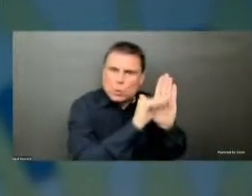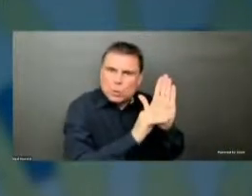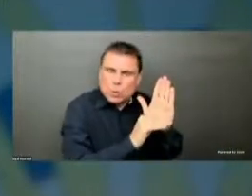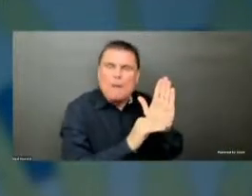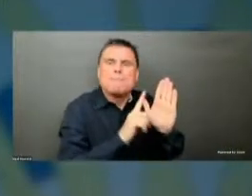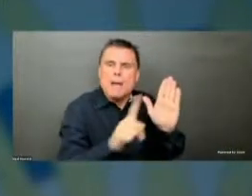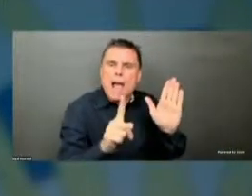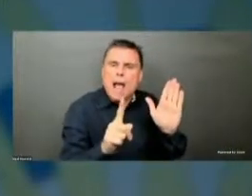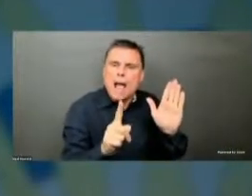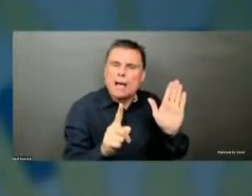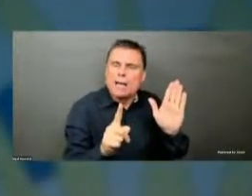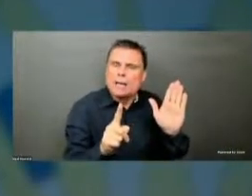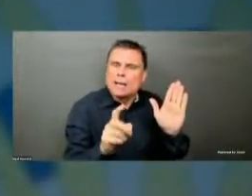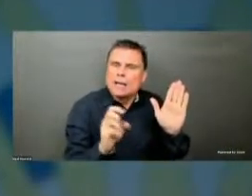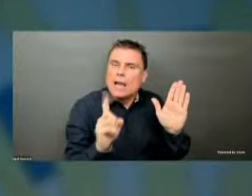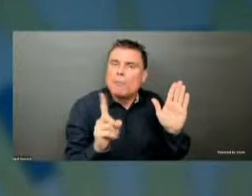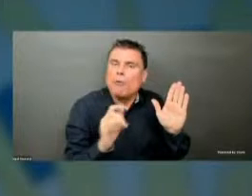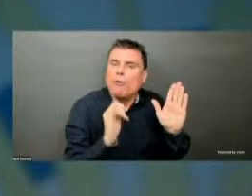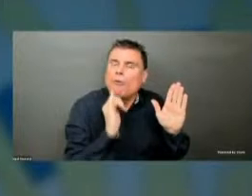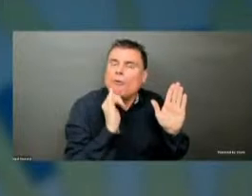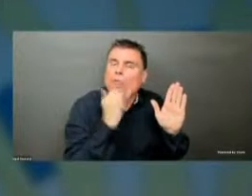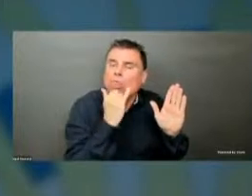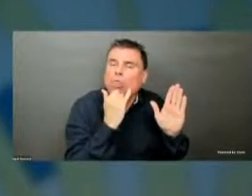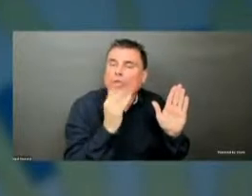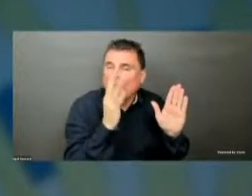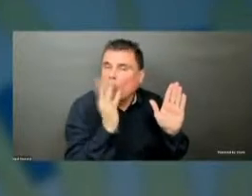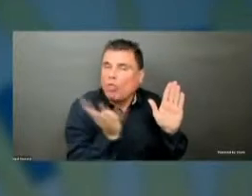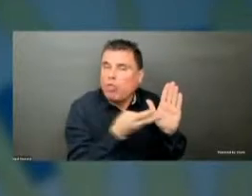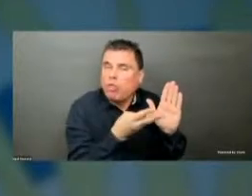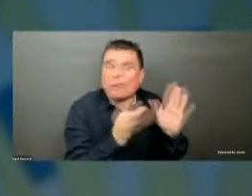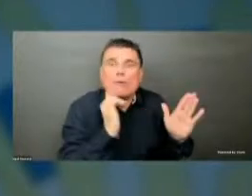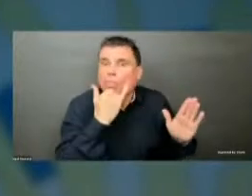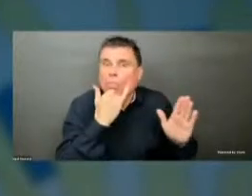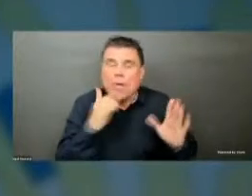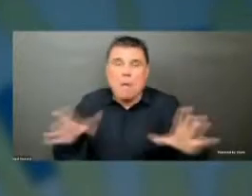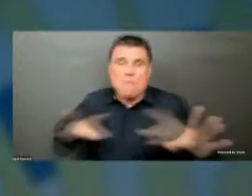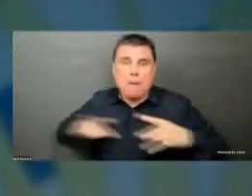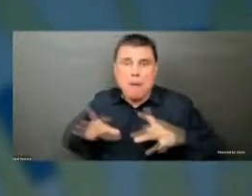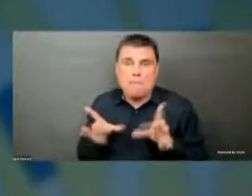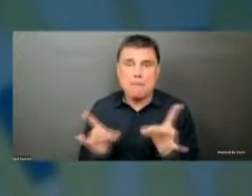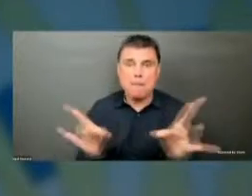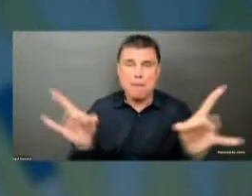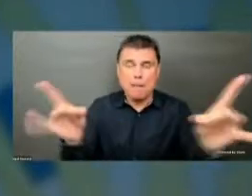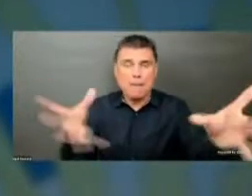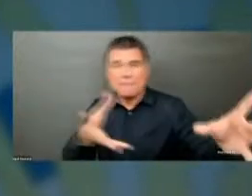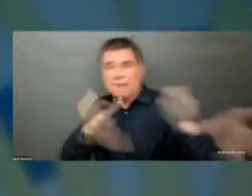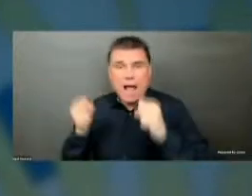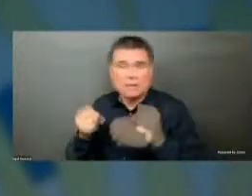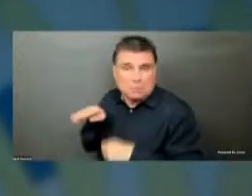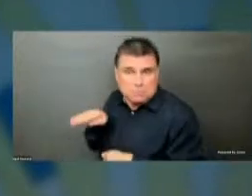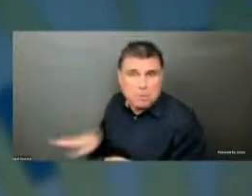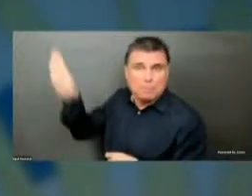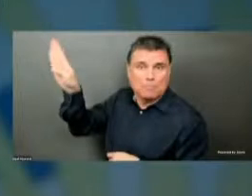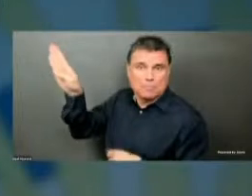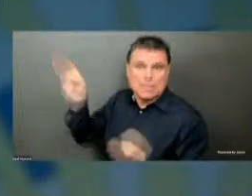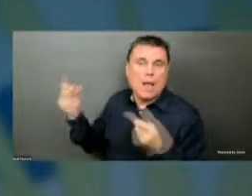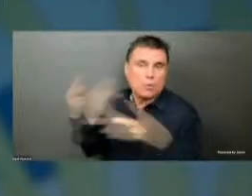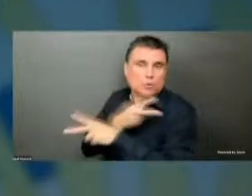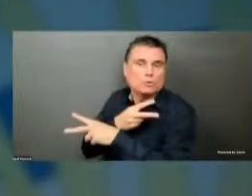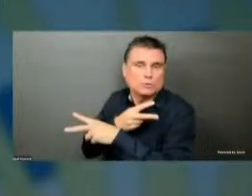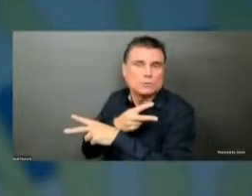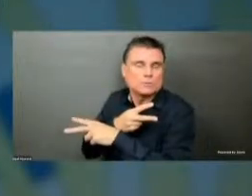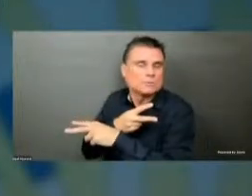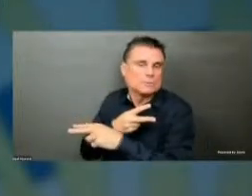us right now. We do not need or want to be in that situation where we start to see rapid